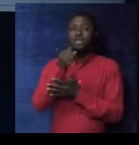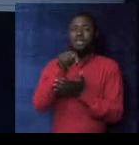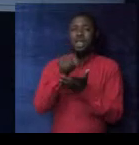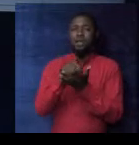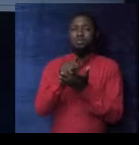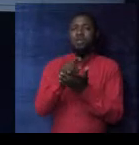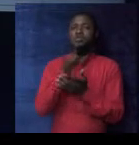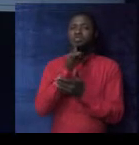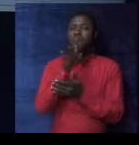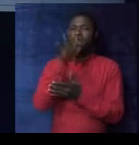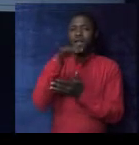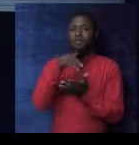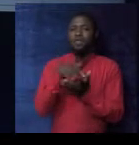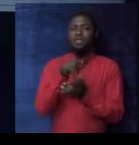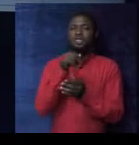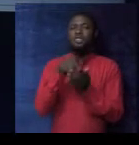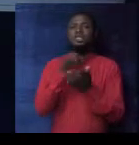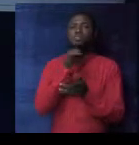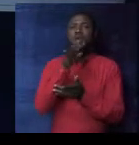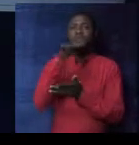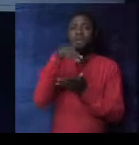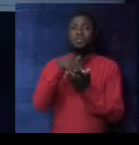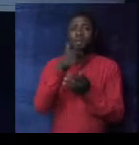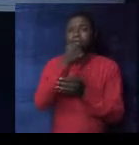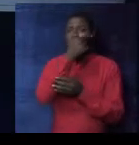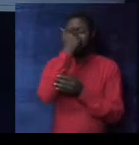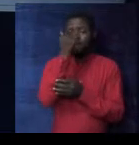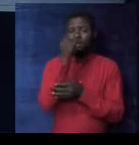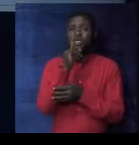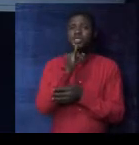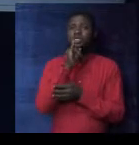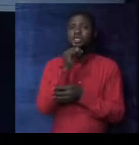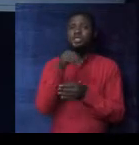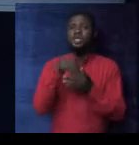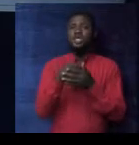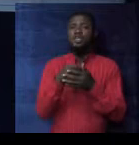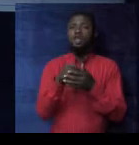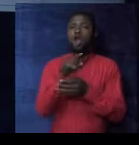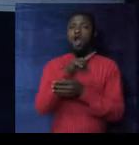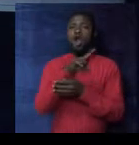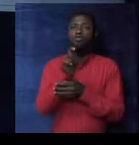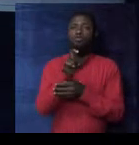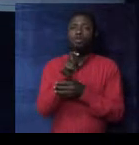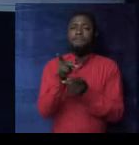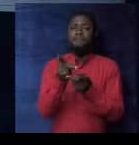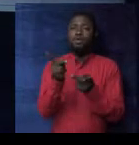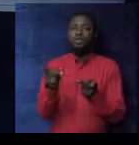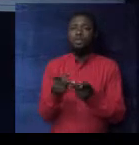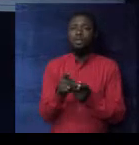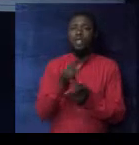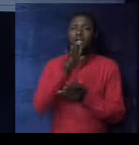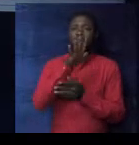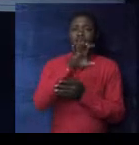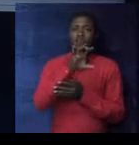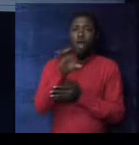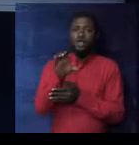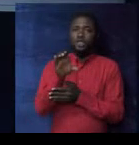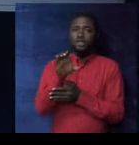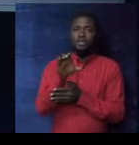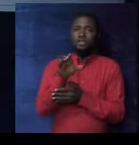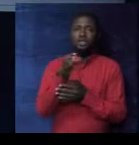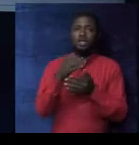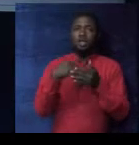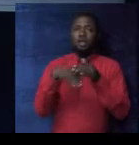is 500,000. You don't say 5,000. This is not 5,000 because it's in the 100 position on the 1,000. So